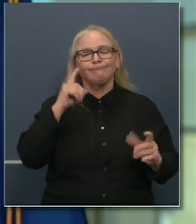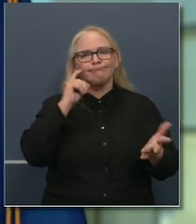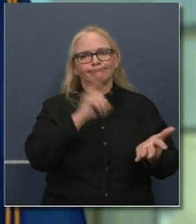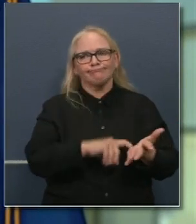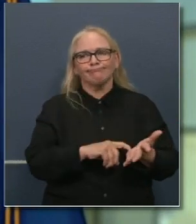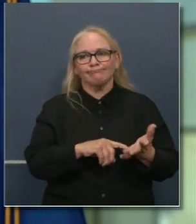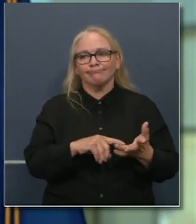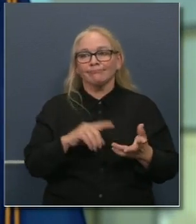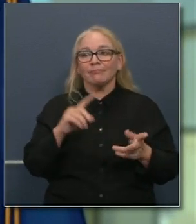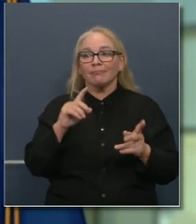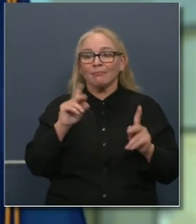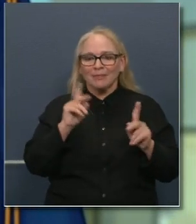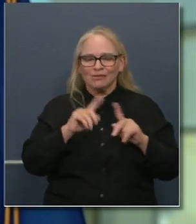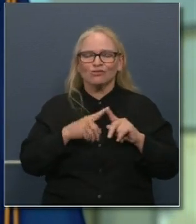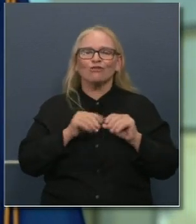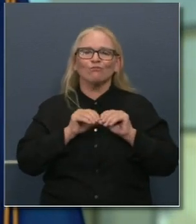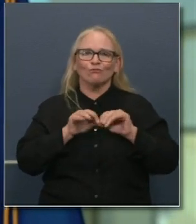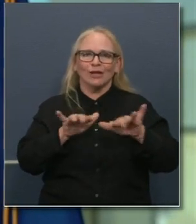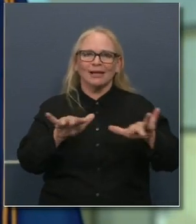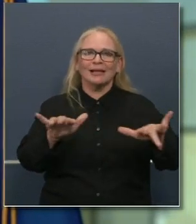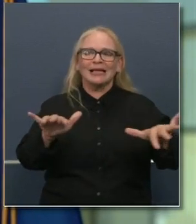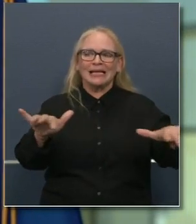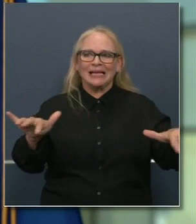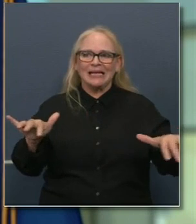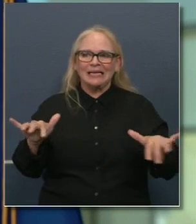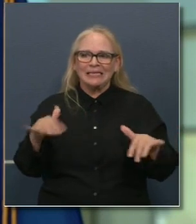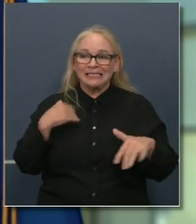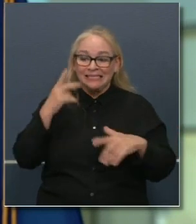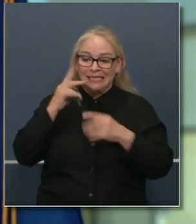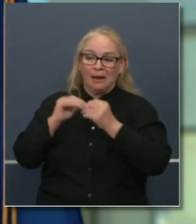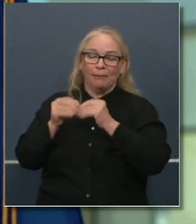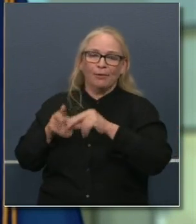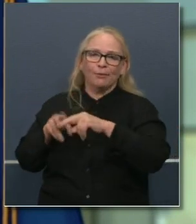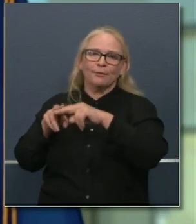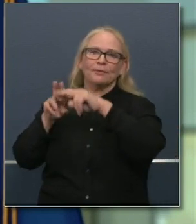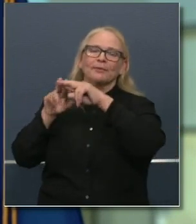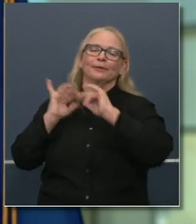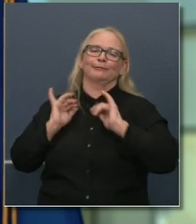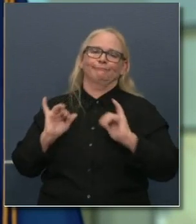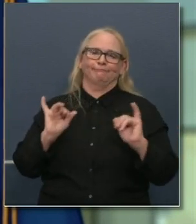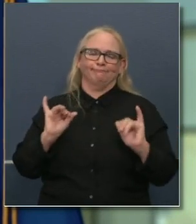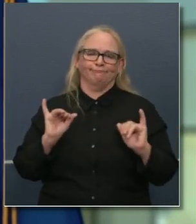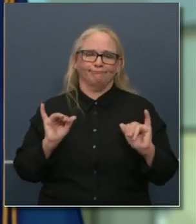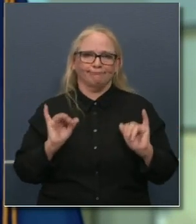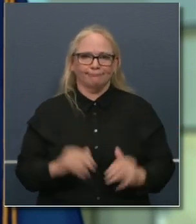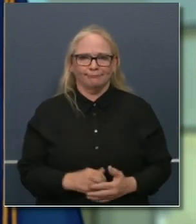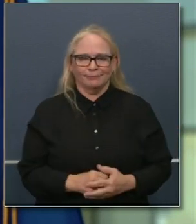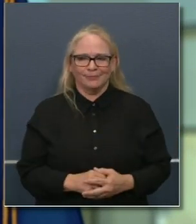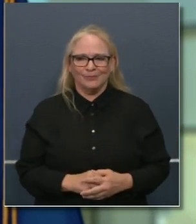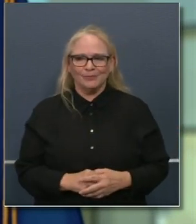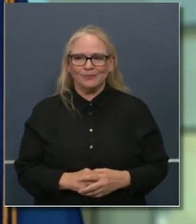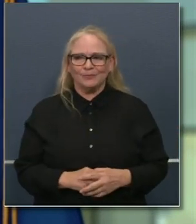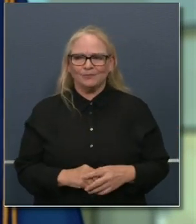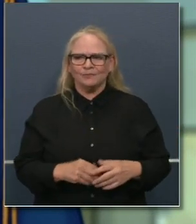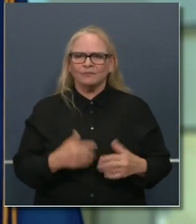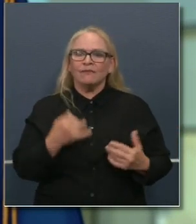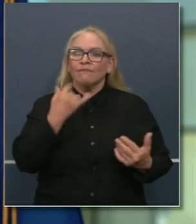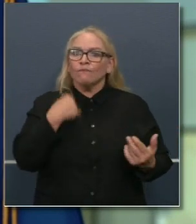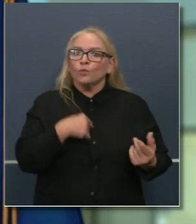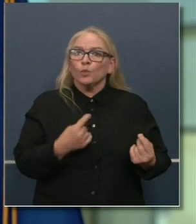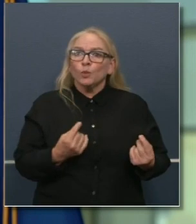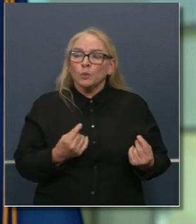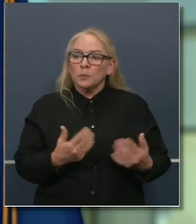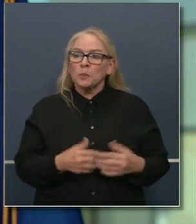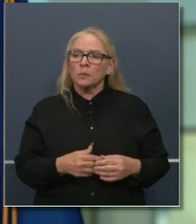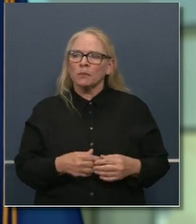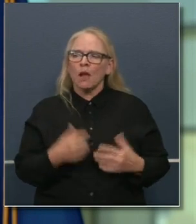increased number of cases over a 7-day average. But certainly one of the first signs is that we start to see more of our tests come back